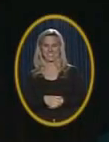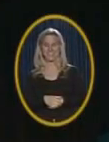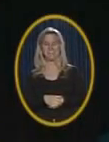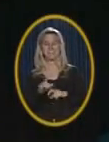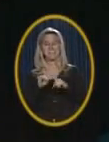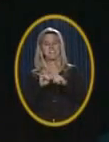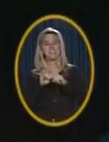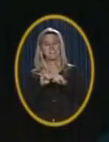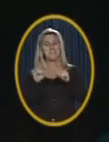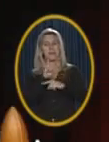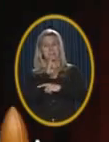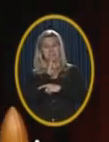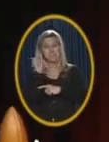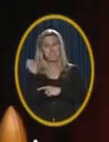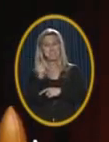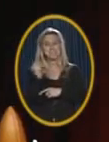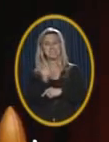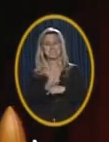But sure enough,